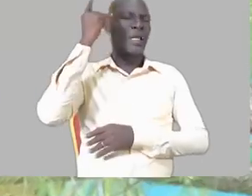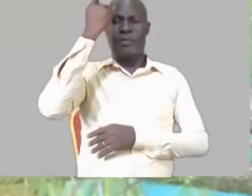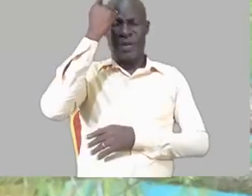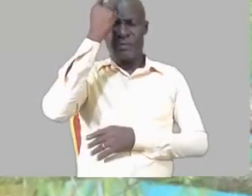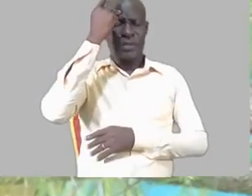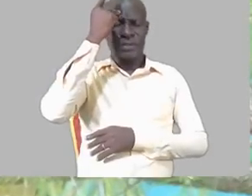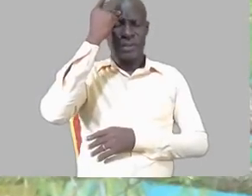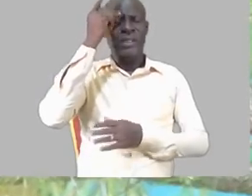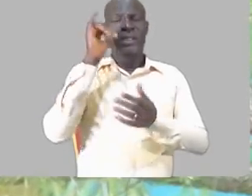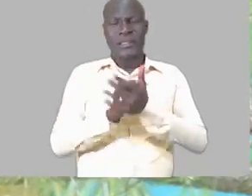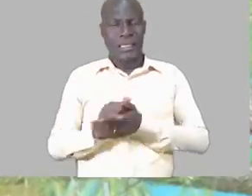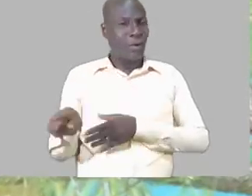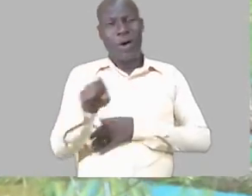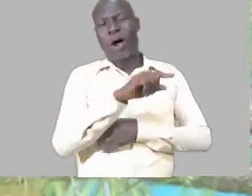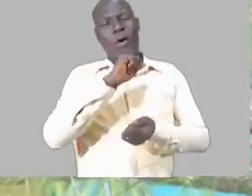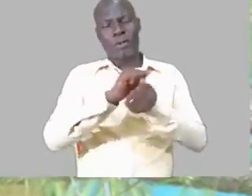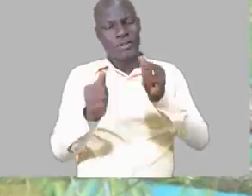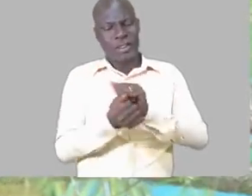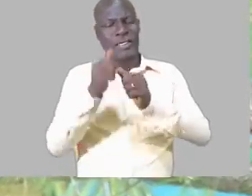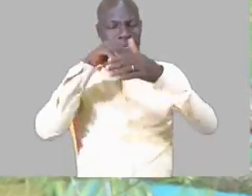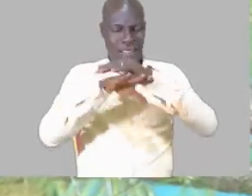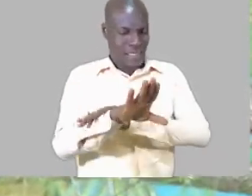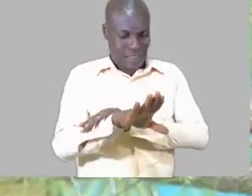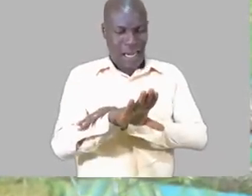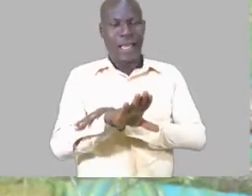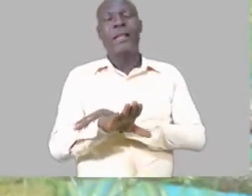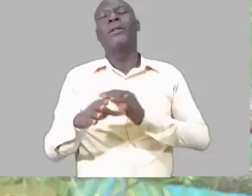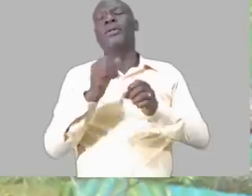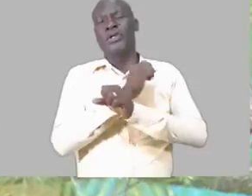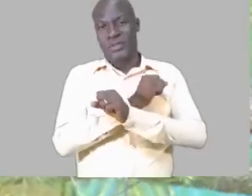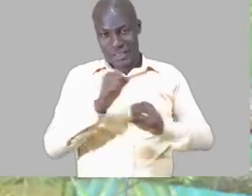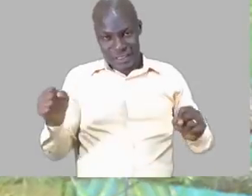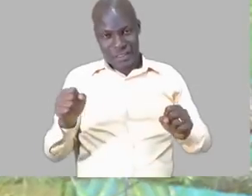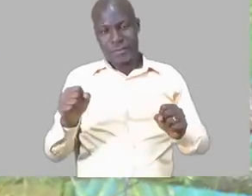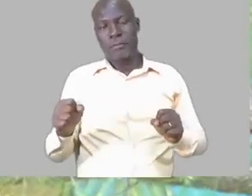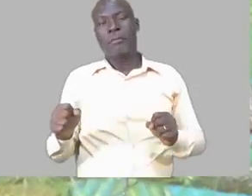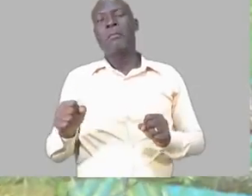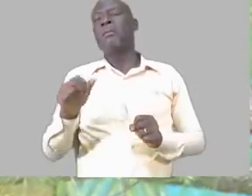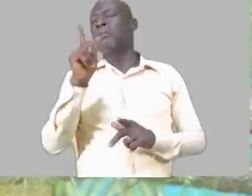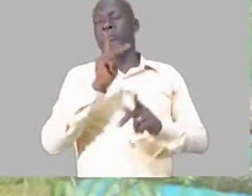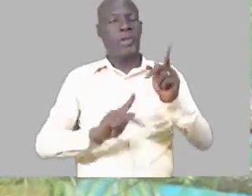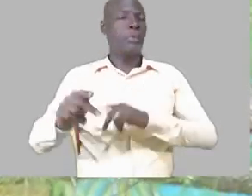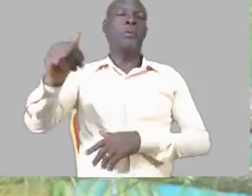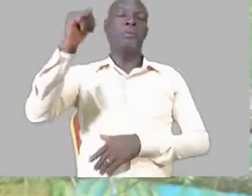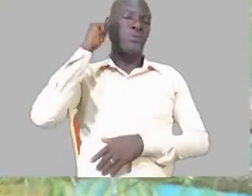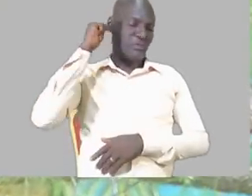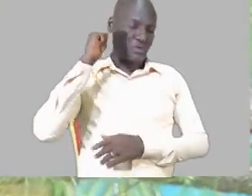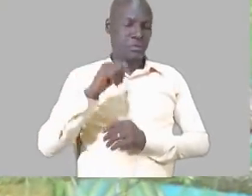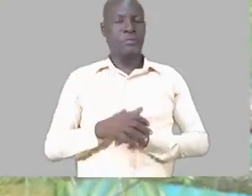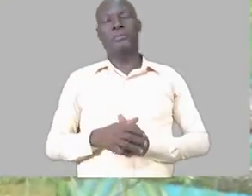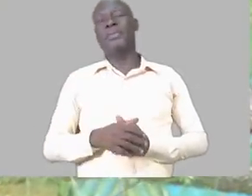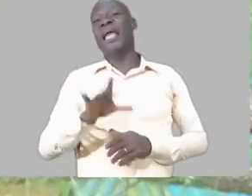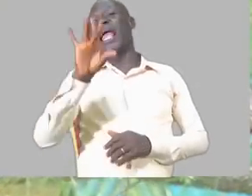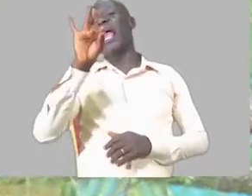adwene. Nu akowura adaka no mu. Na say ensu yiri no eba ensu no emfa wo no. Enipa